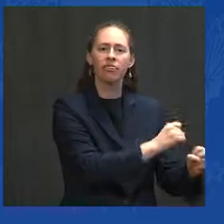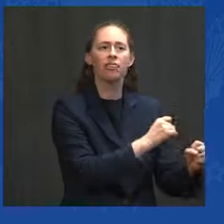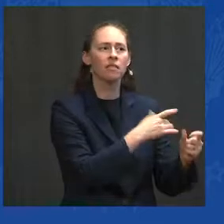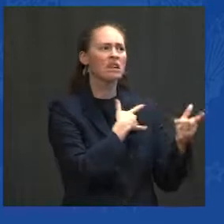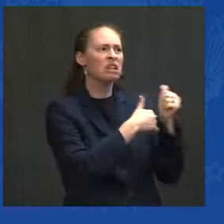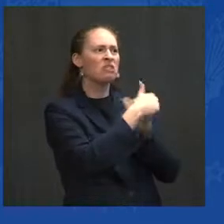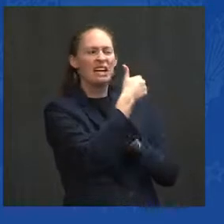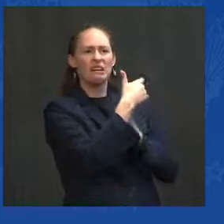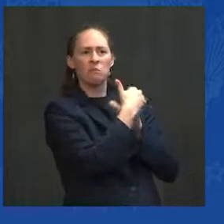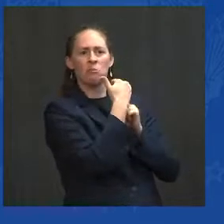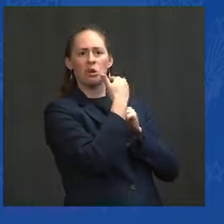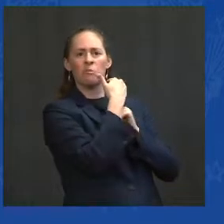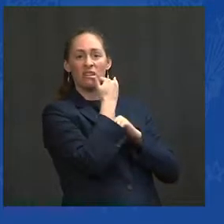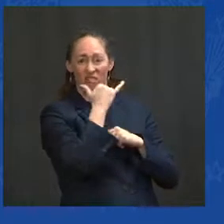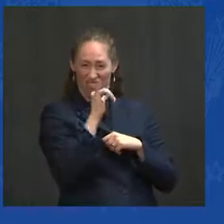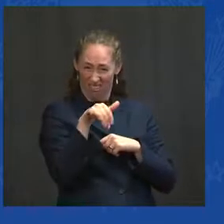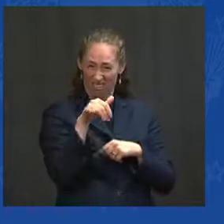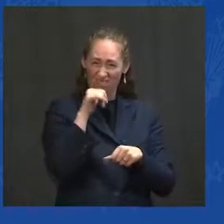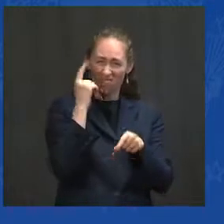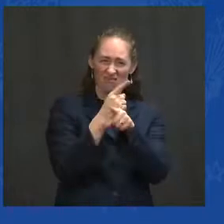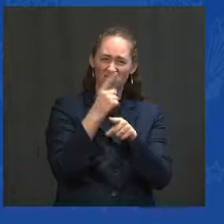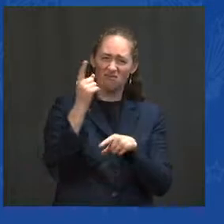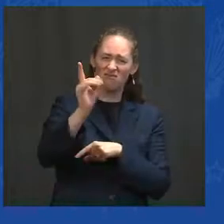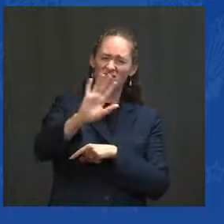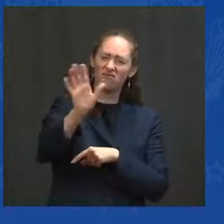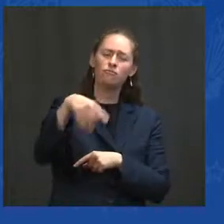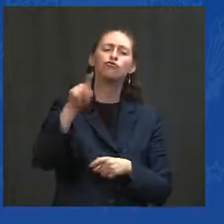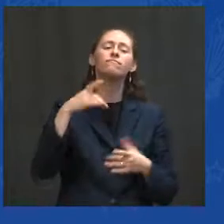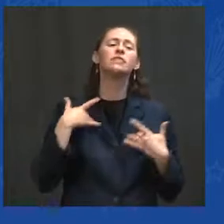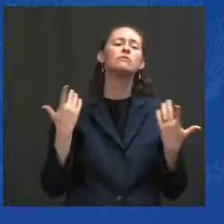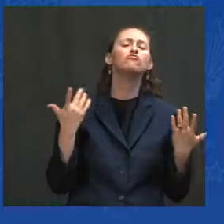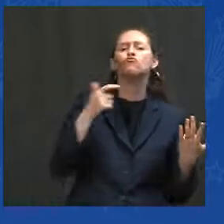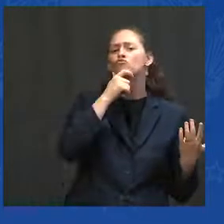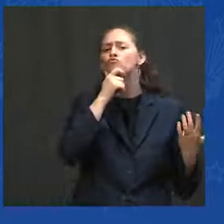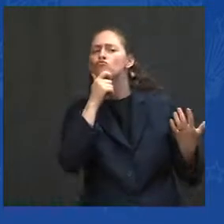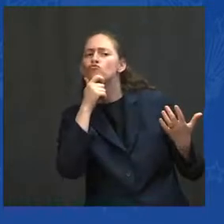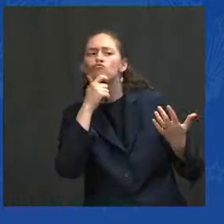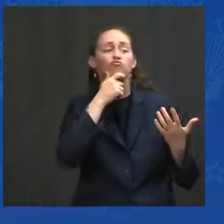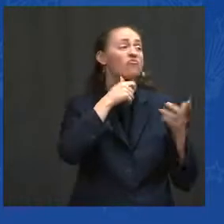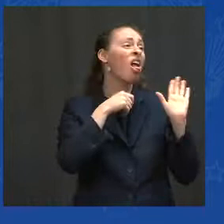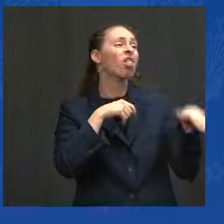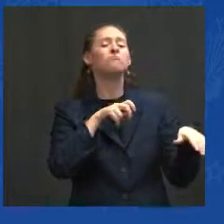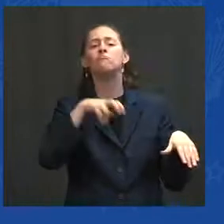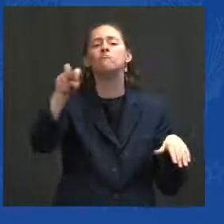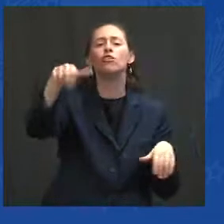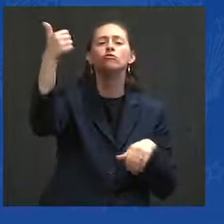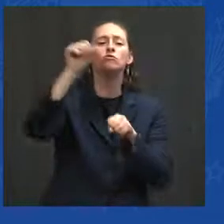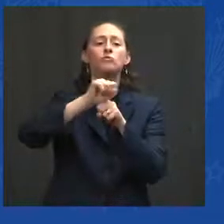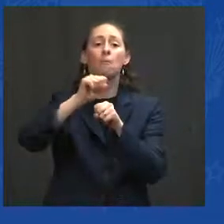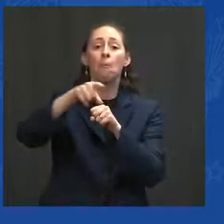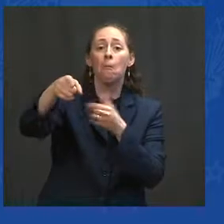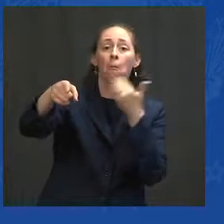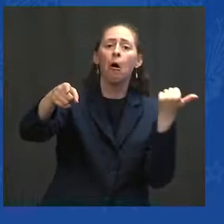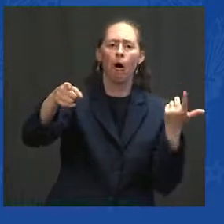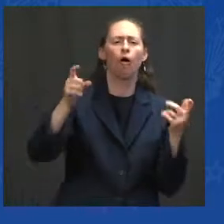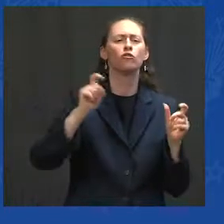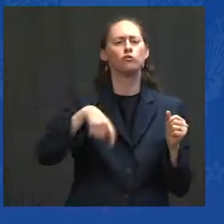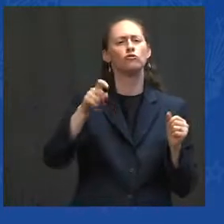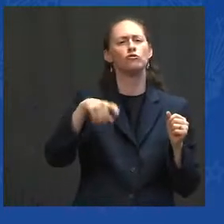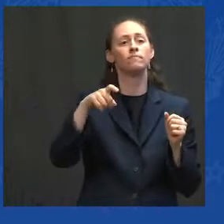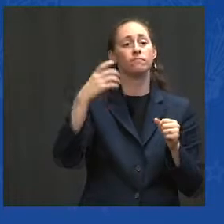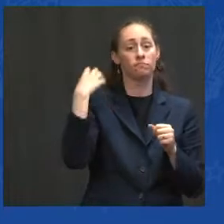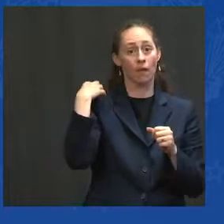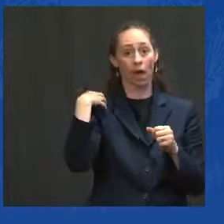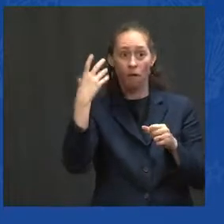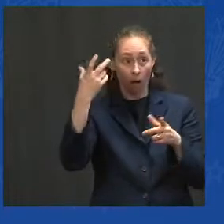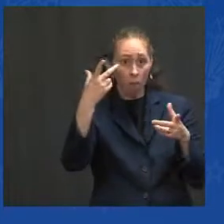right. Workers should be free to take a better job if someone offers it. If your employer wants to keep you,